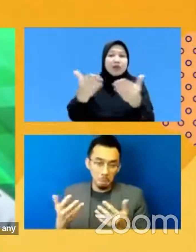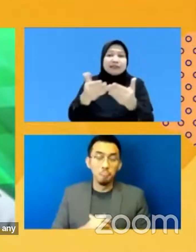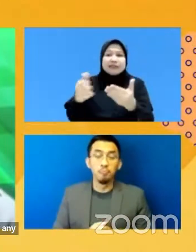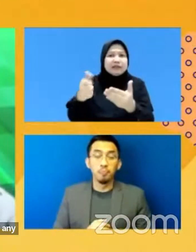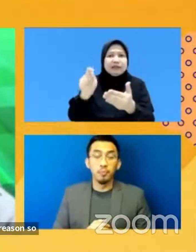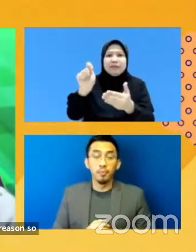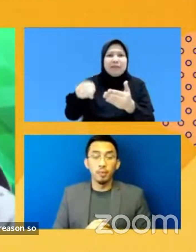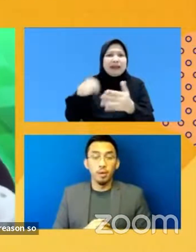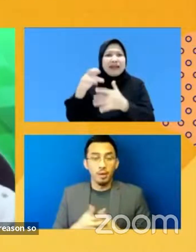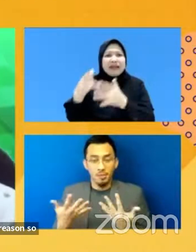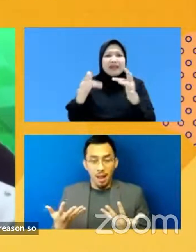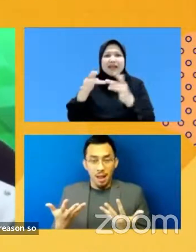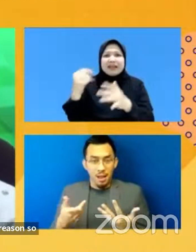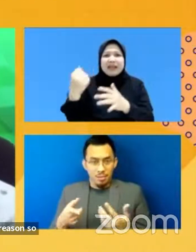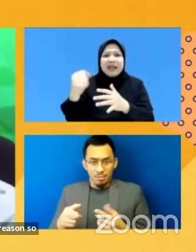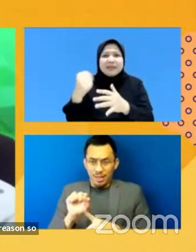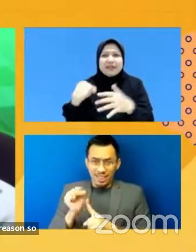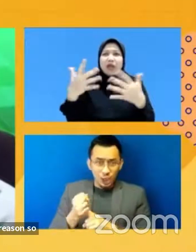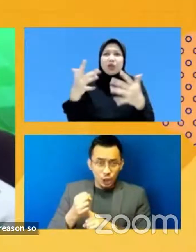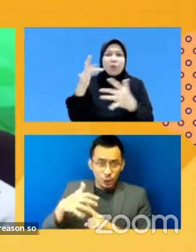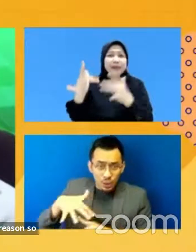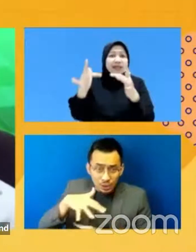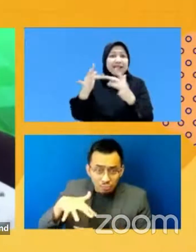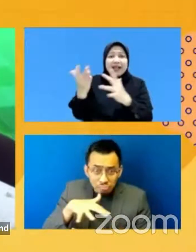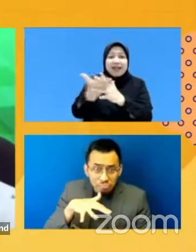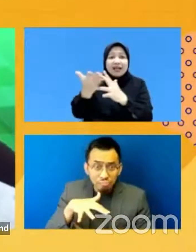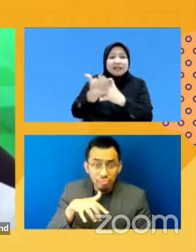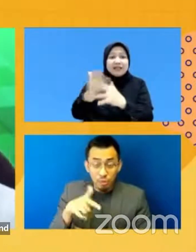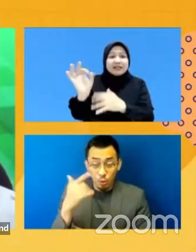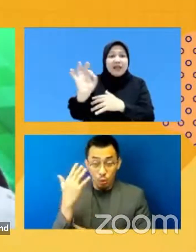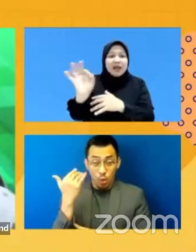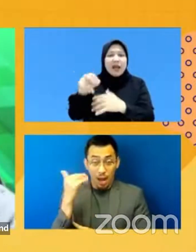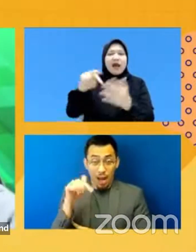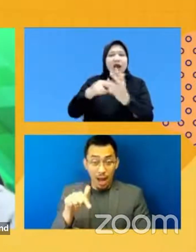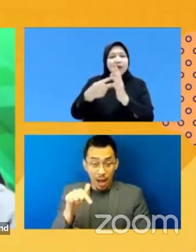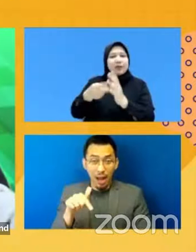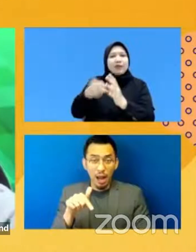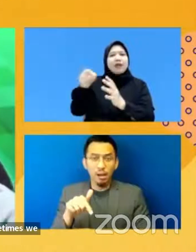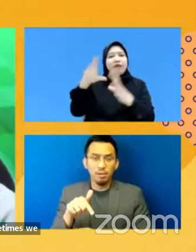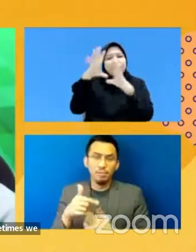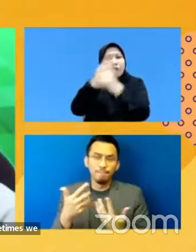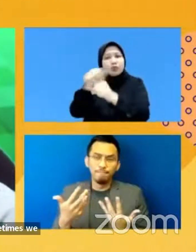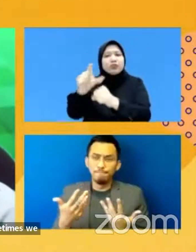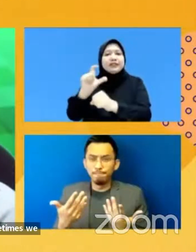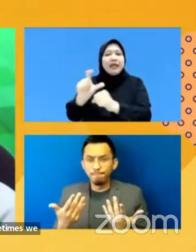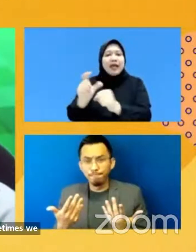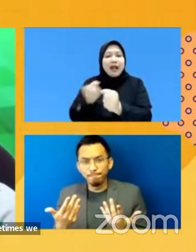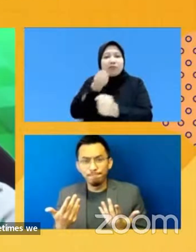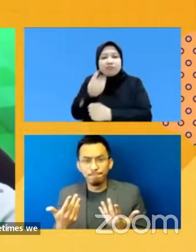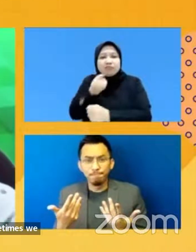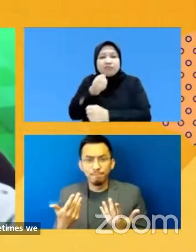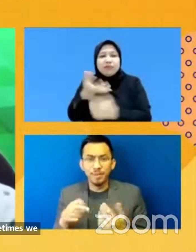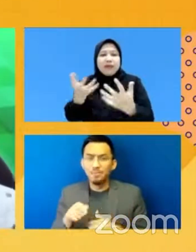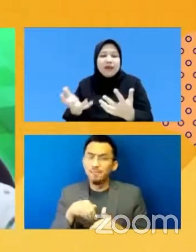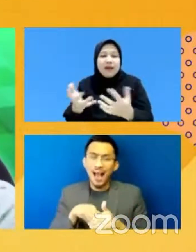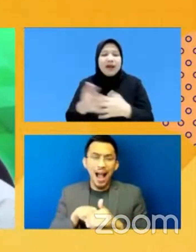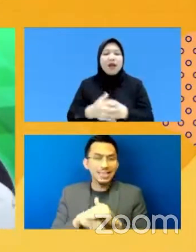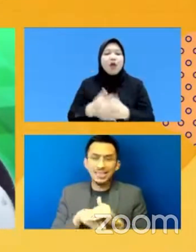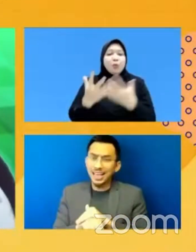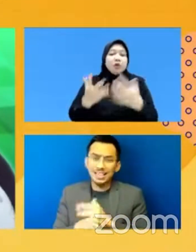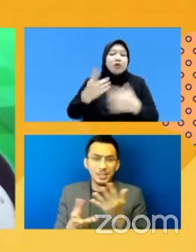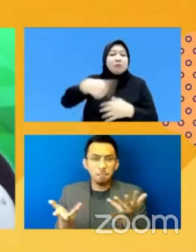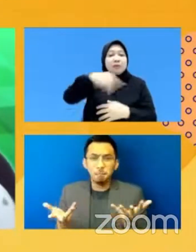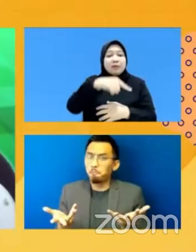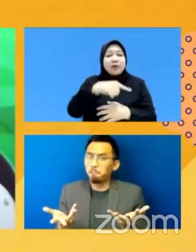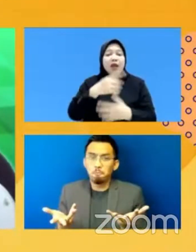for internet. And sometimes we are privileged to have internet, and there are people